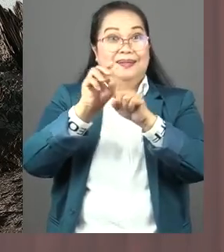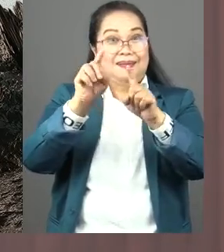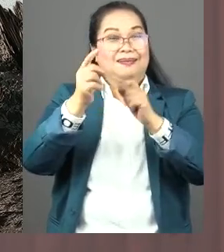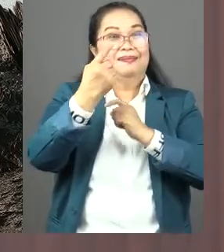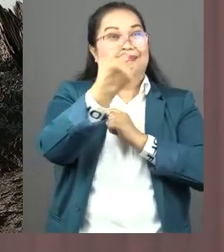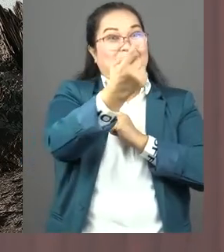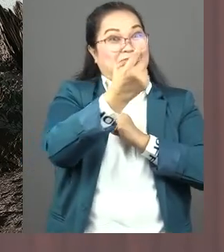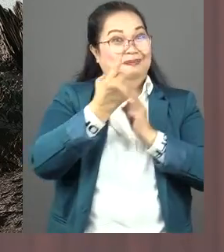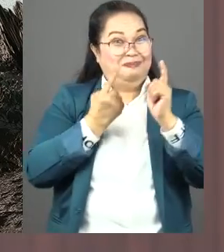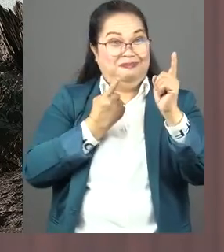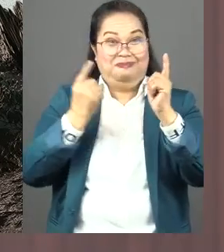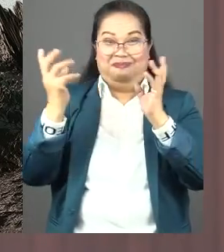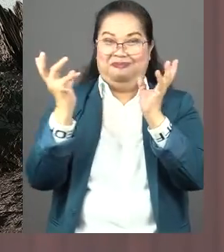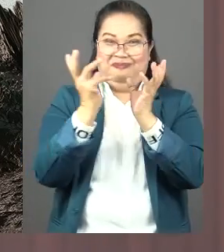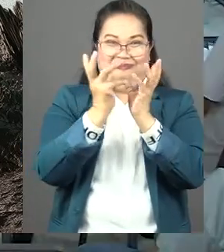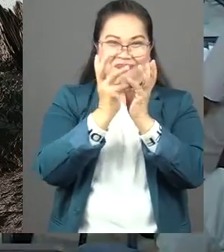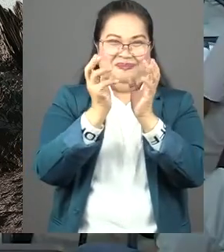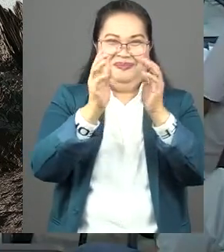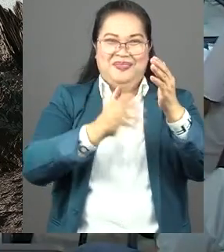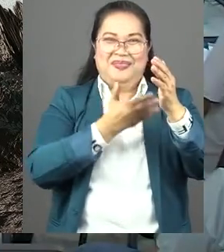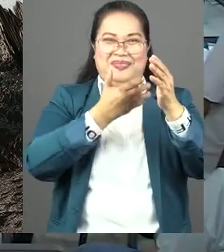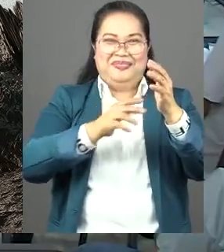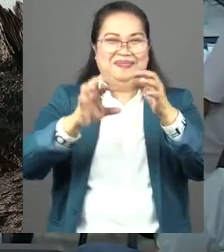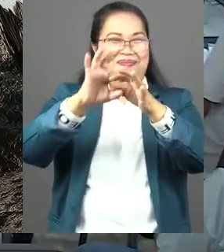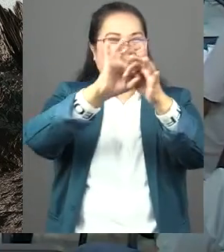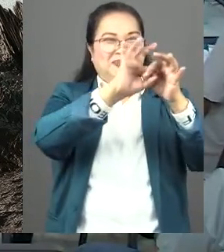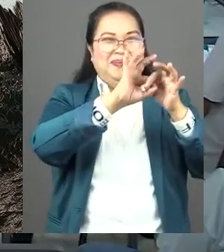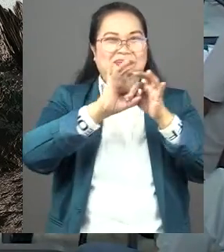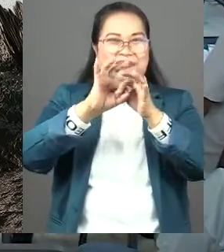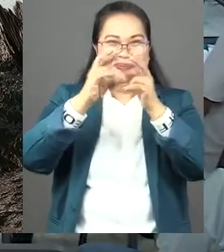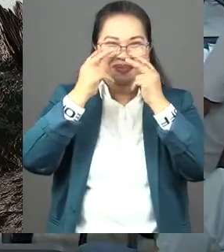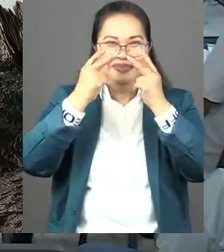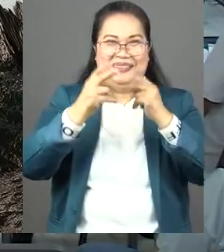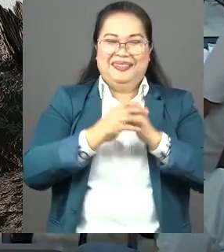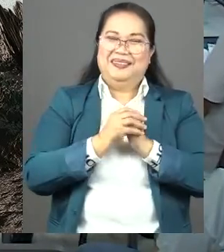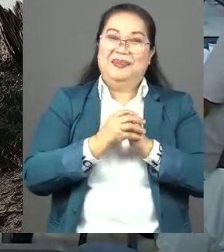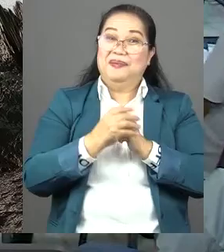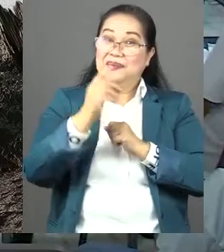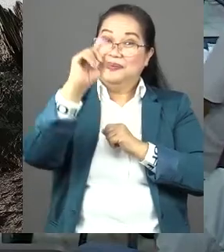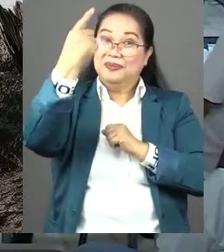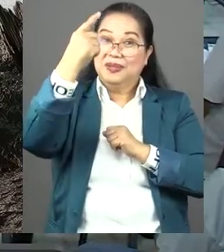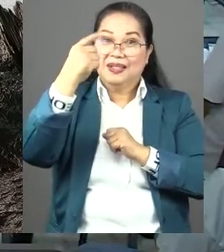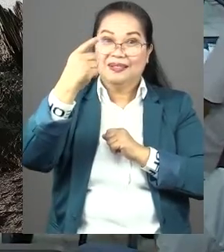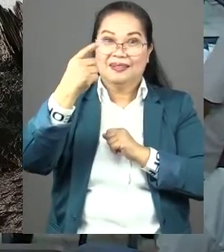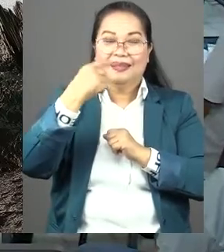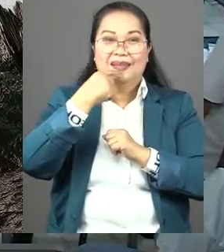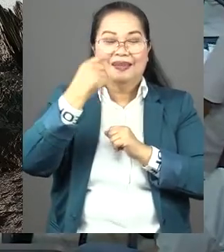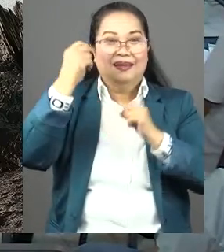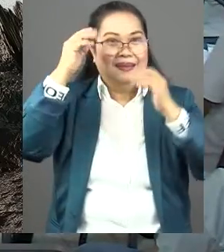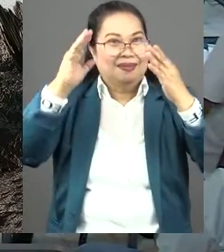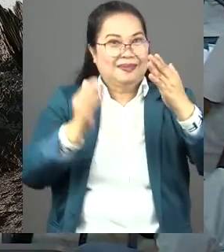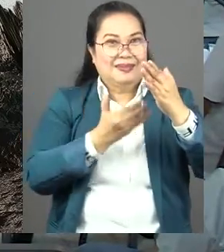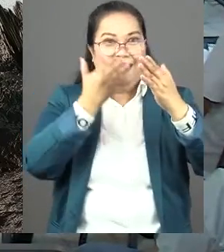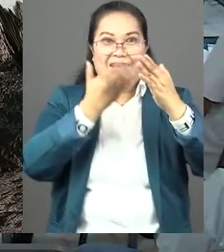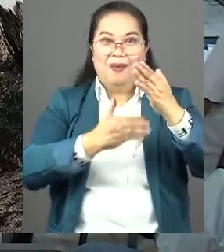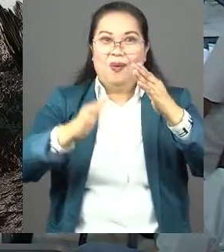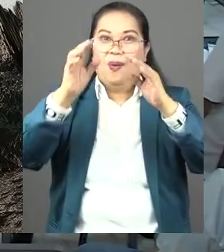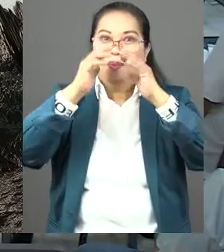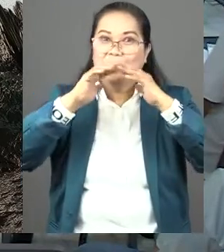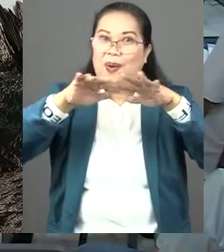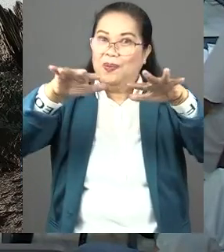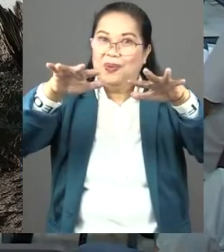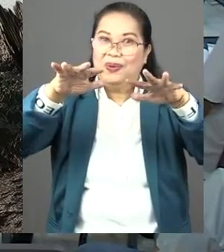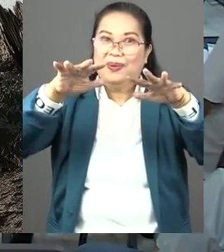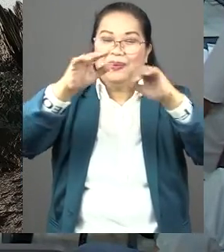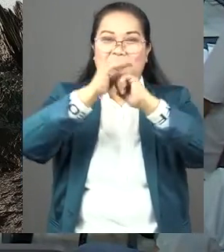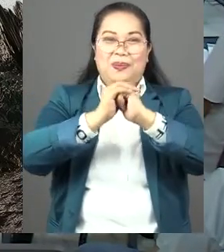each other and worshiping God. Now, let's look at that both ways. First, singing as public worship. You